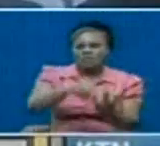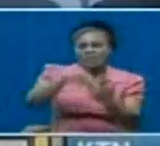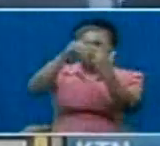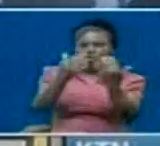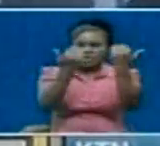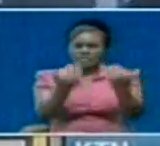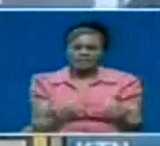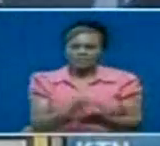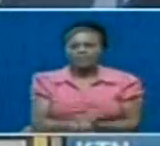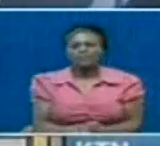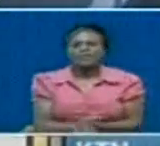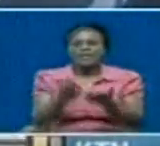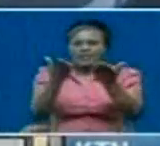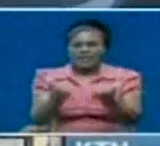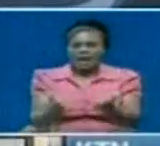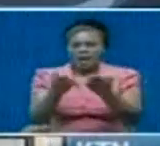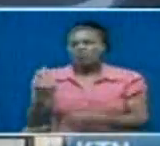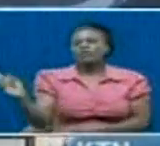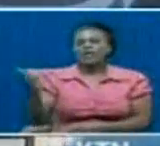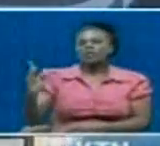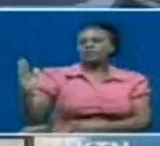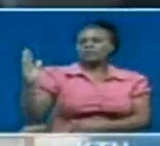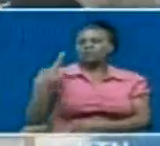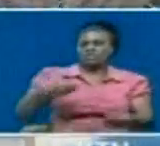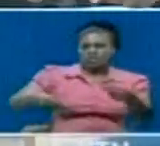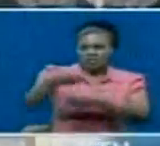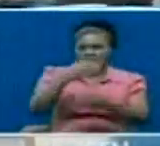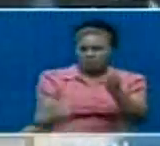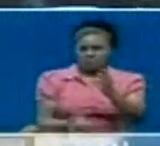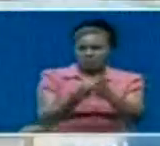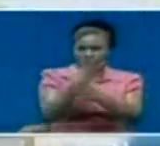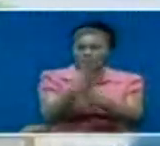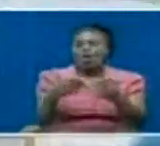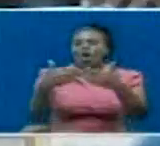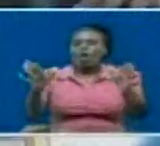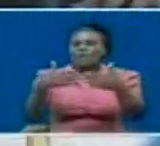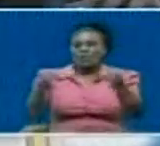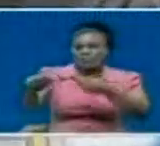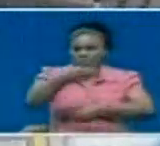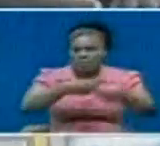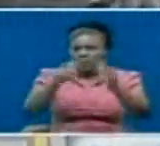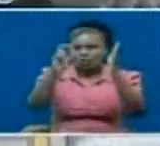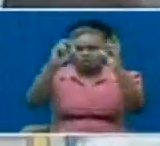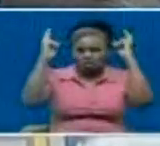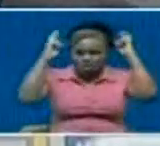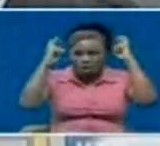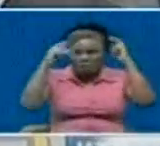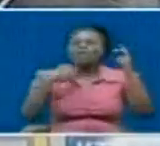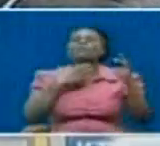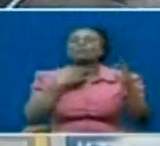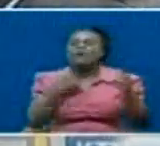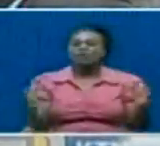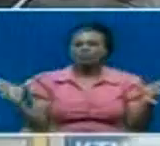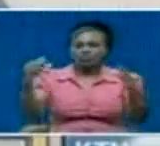needs. And now the Nairobi Securities Exchange has rolled out an initiative that seeks to open up dialogue on the topic as they seek to entrench good